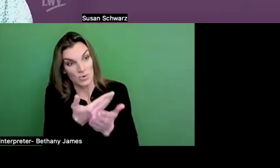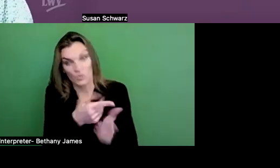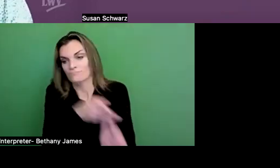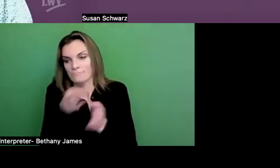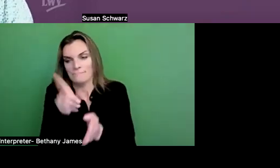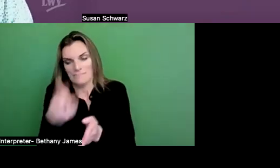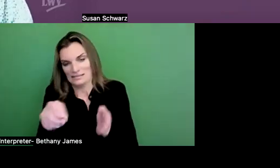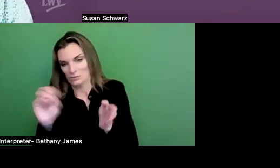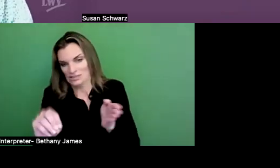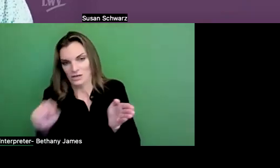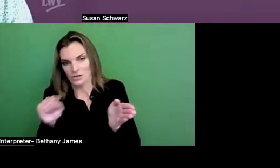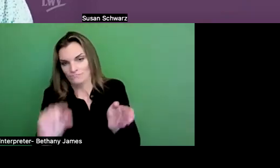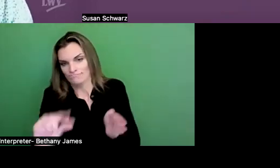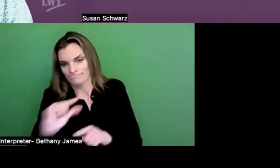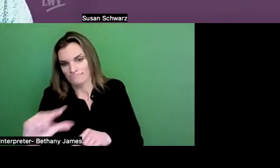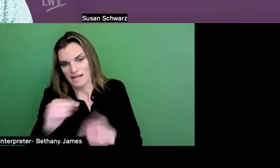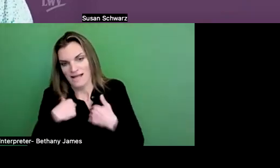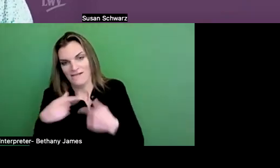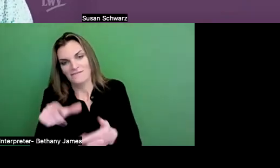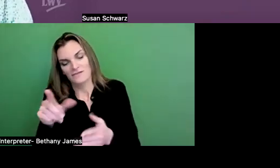we maintain